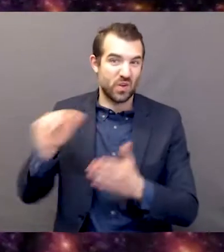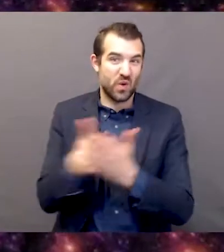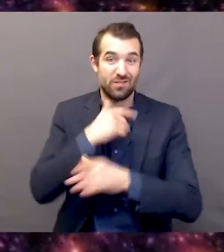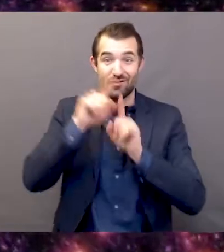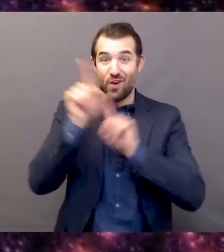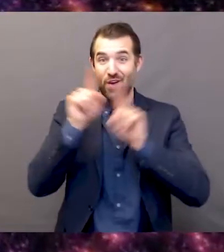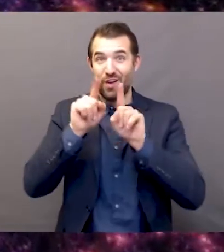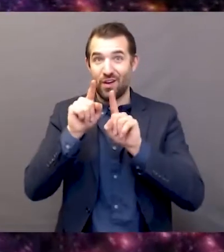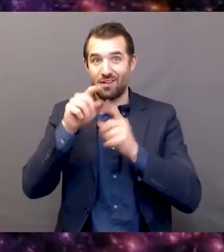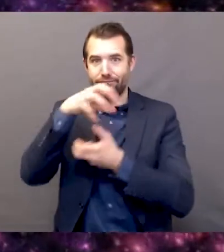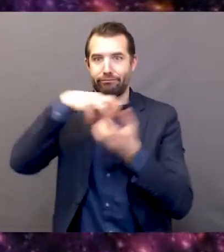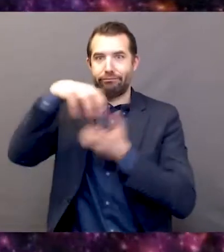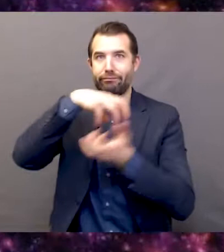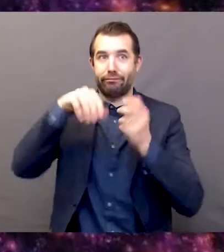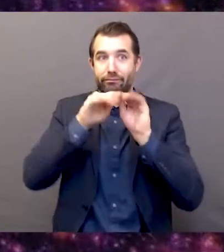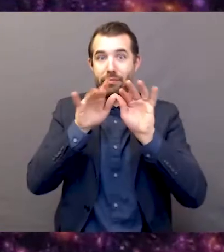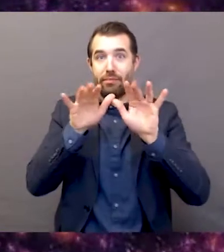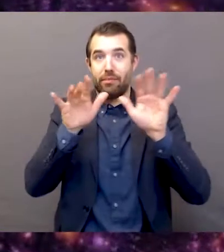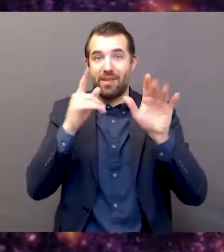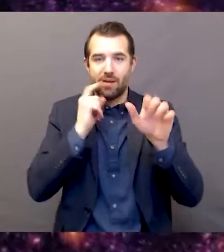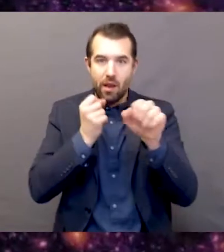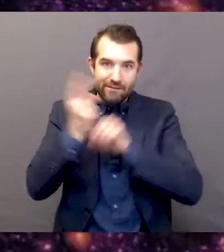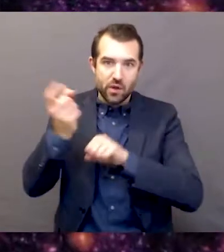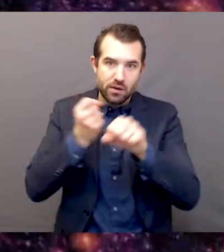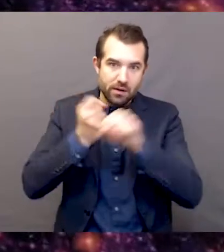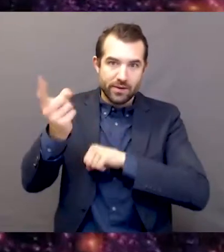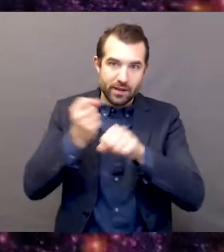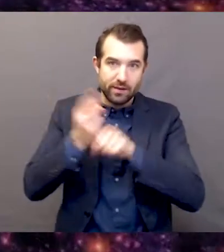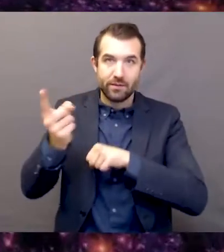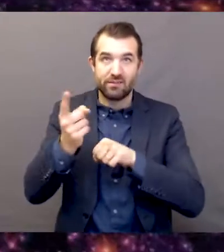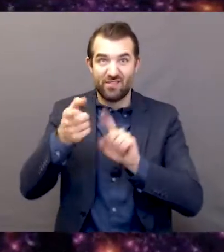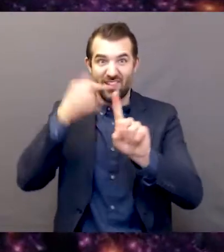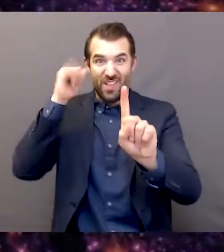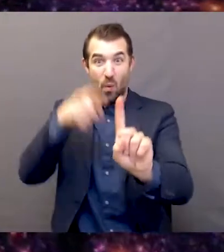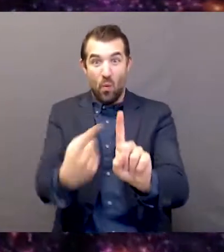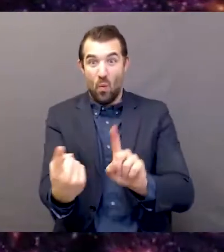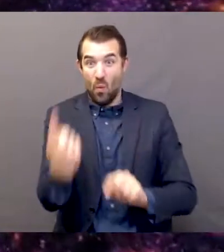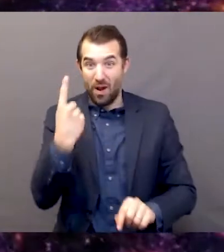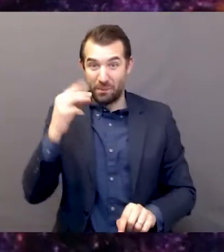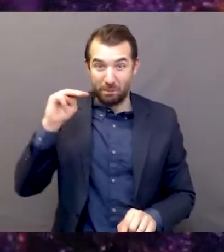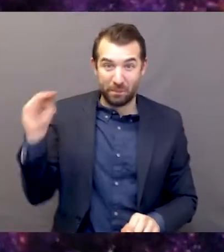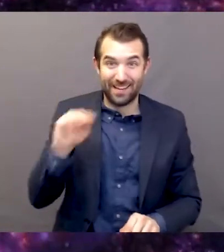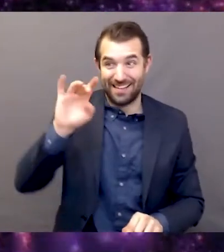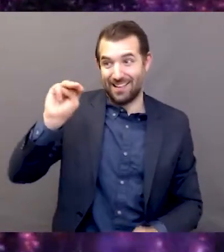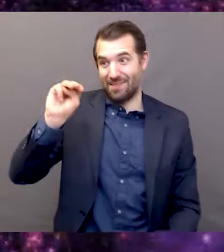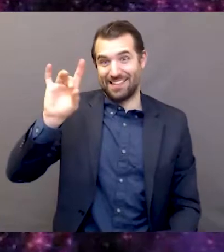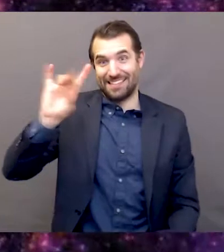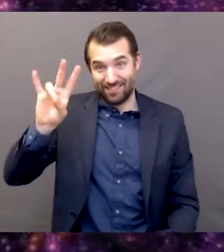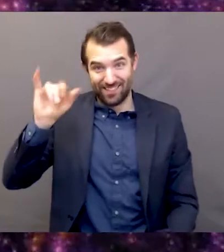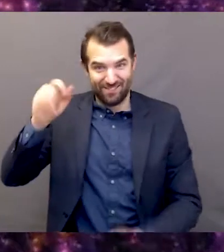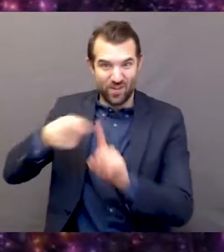Milky Way. And just as I mentioned before, this cooling gas was never found either as new stars or